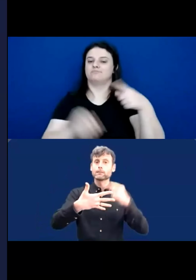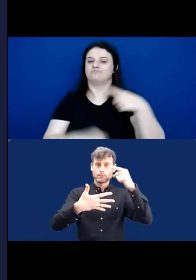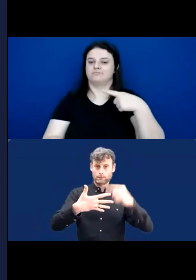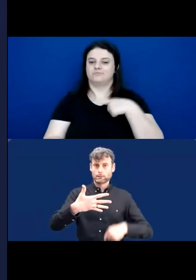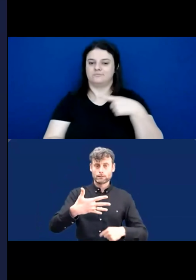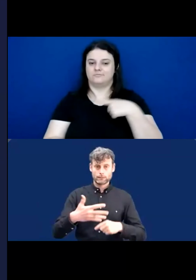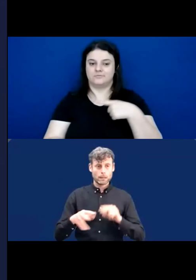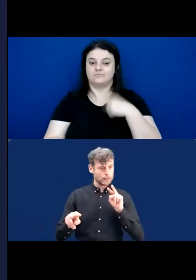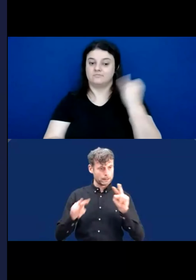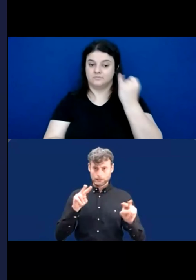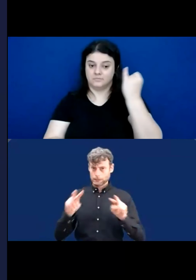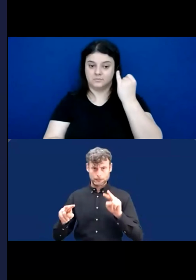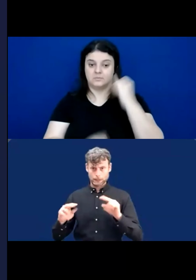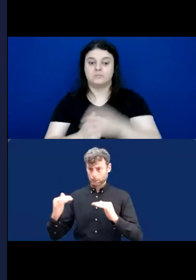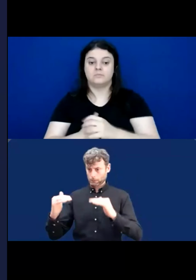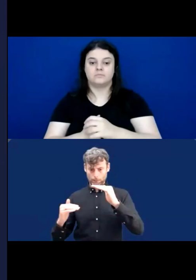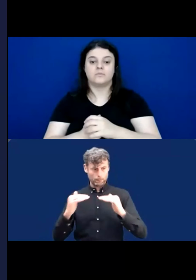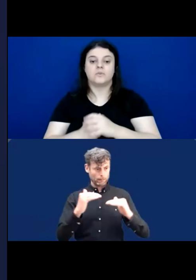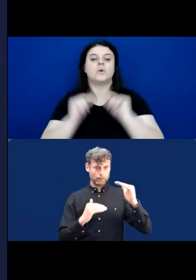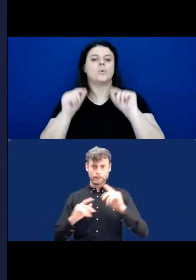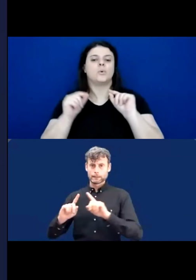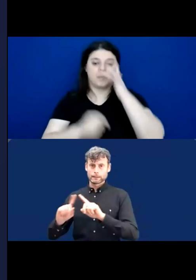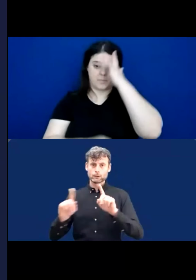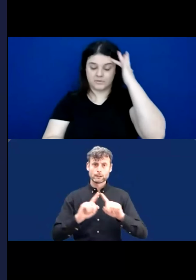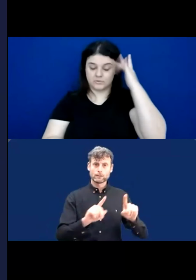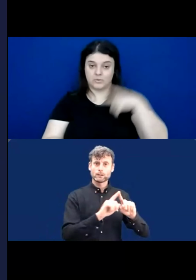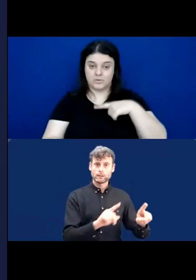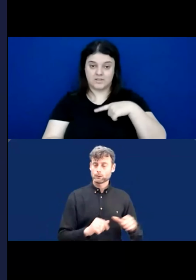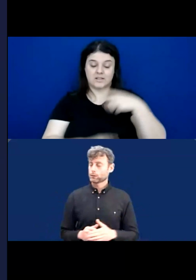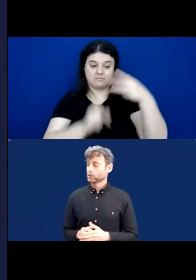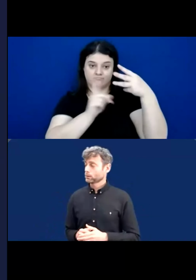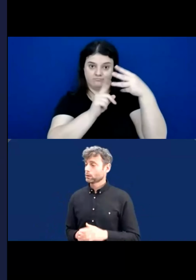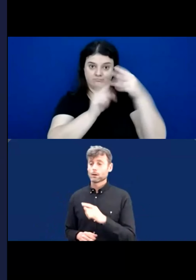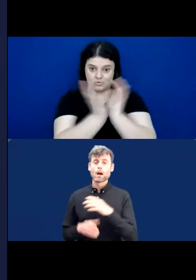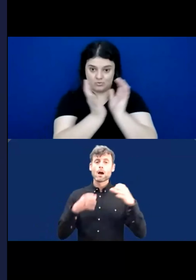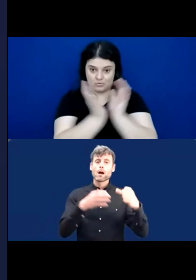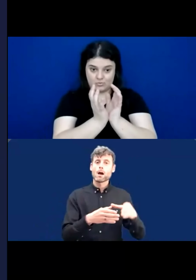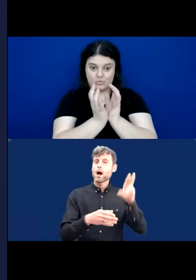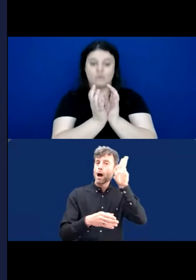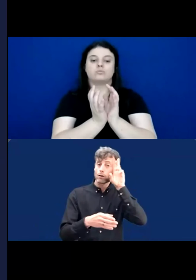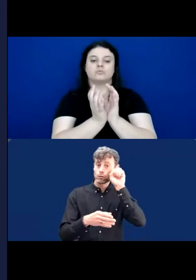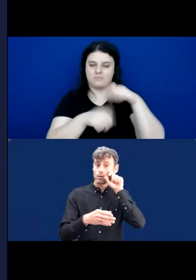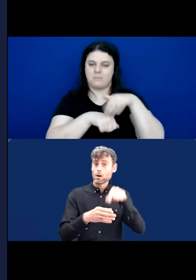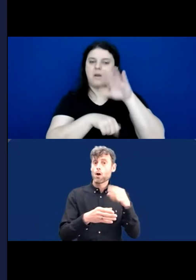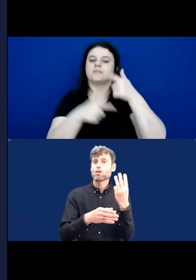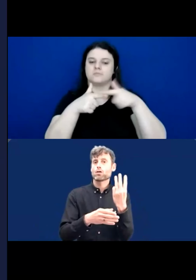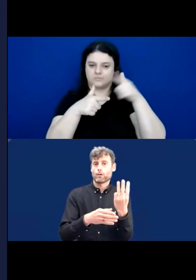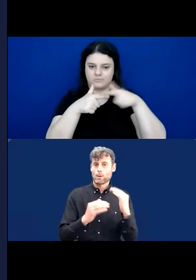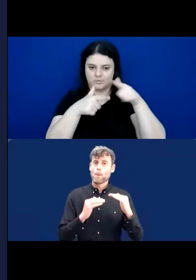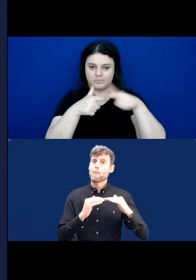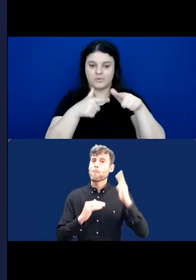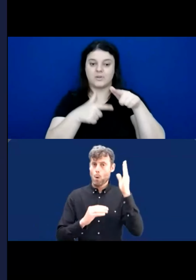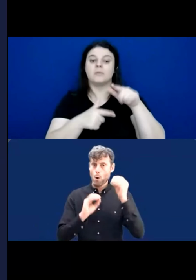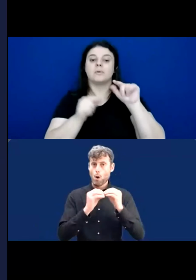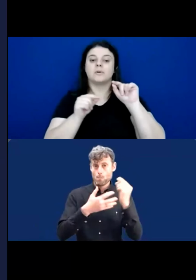And regardless of significance, persons with Usher type 3 reported more problems, followed by persons with Usher